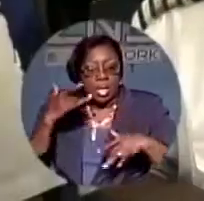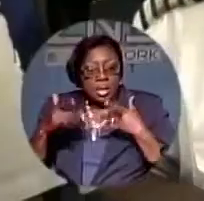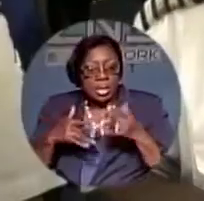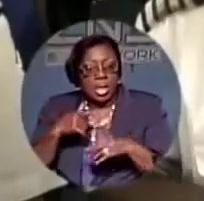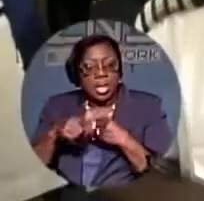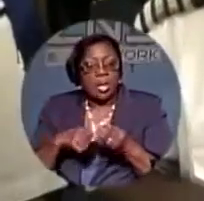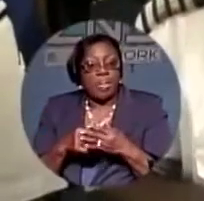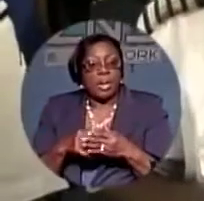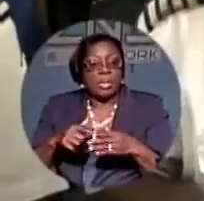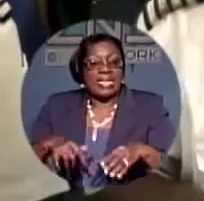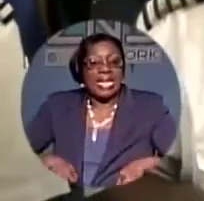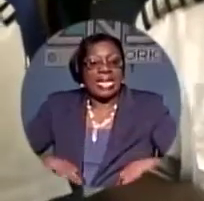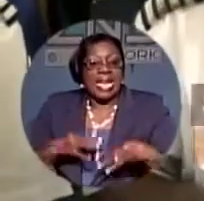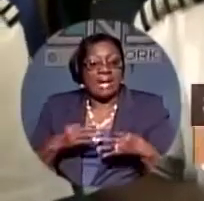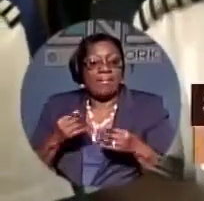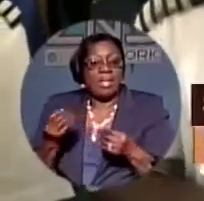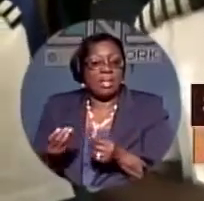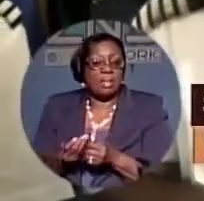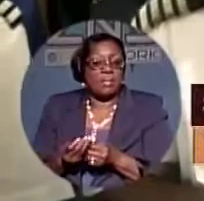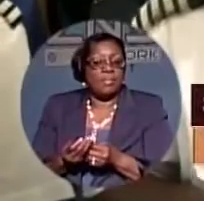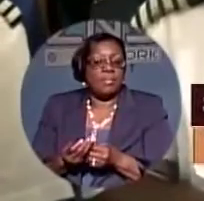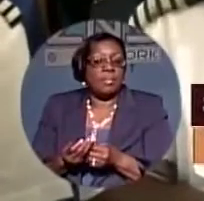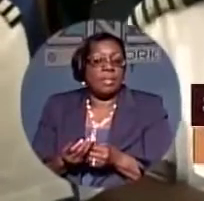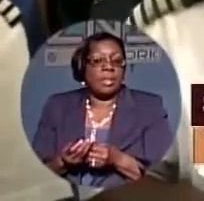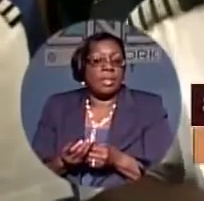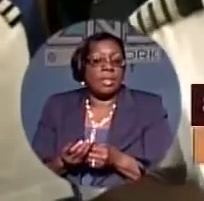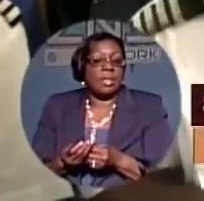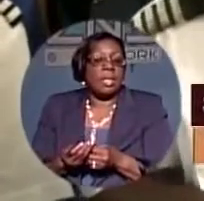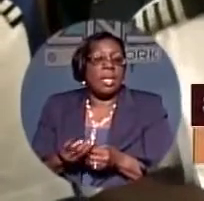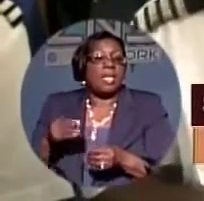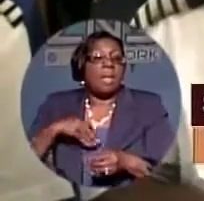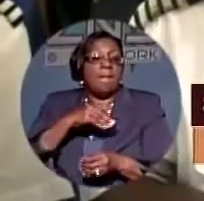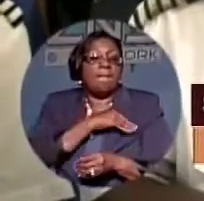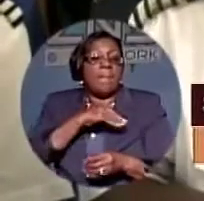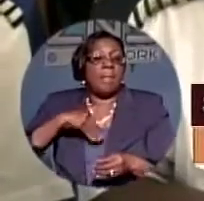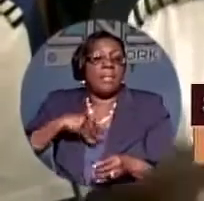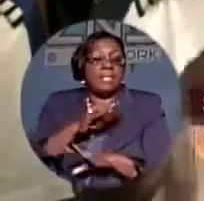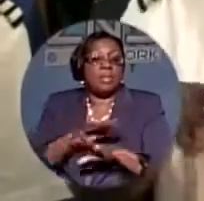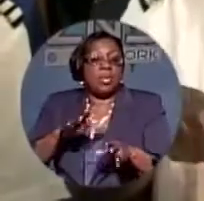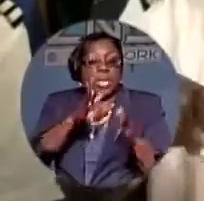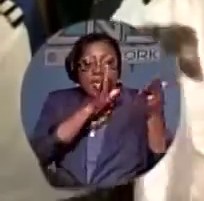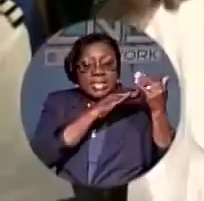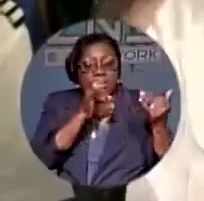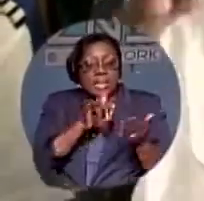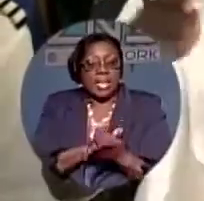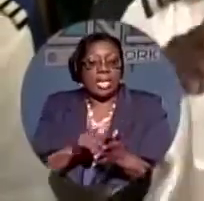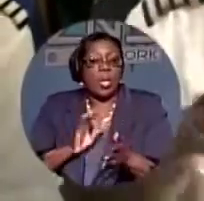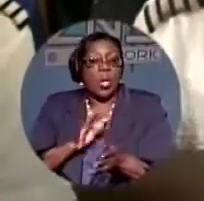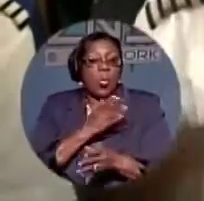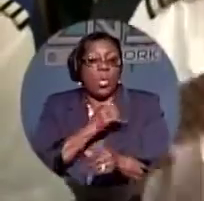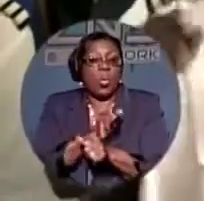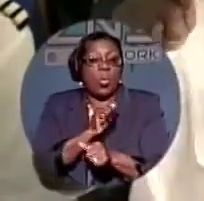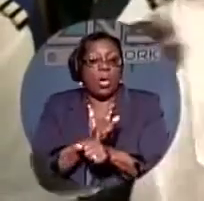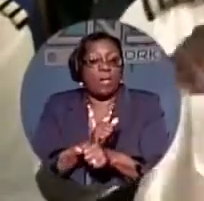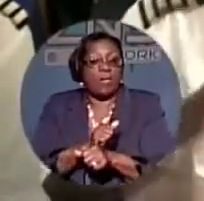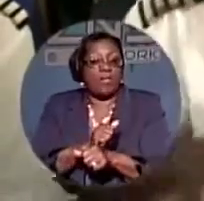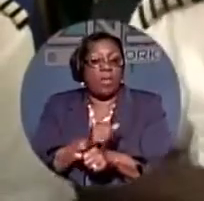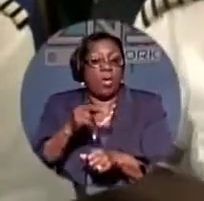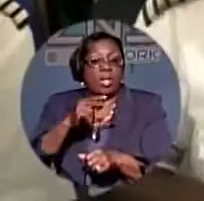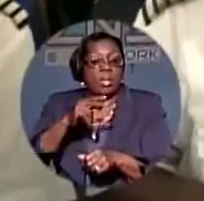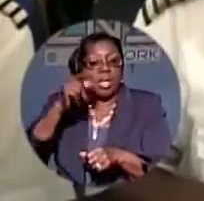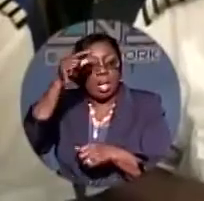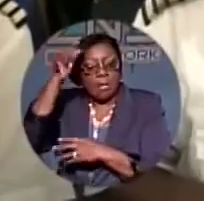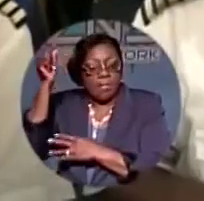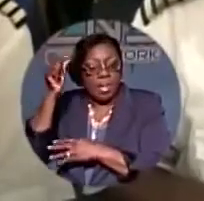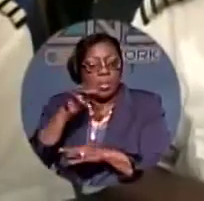They are leaders. I don't expect that. The membership don't expect that. We work for the government. We don't expect that coming